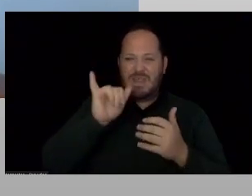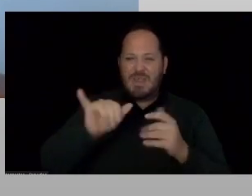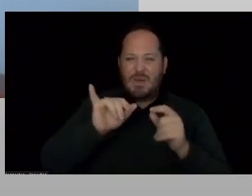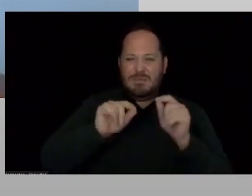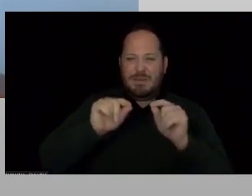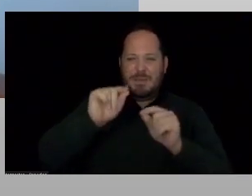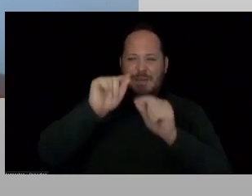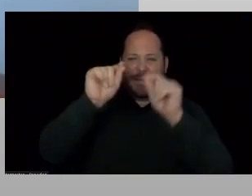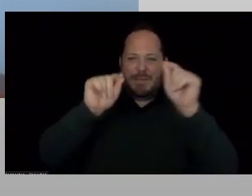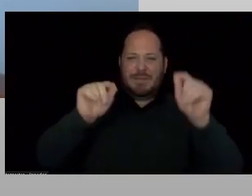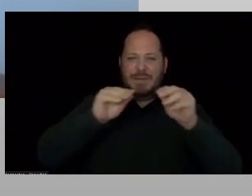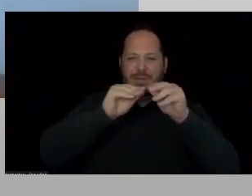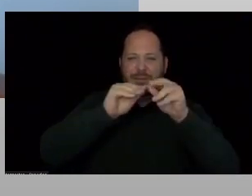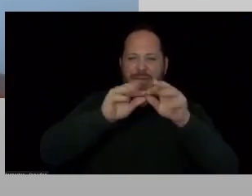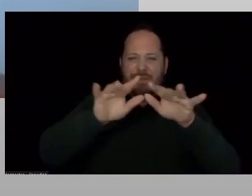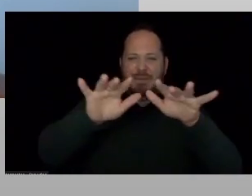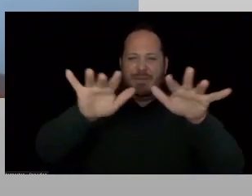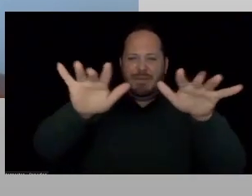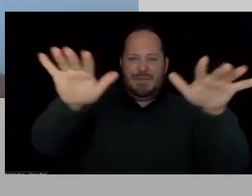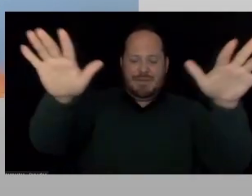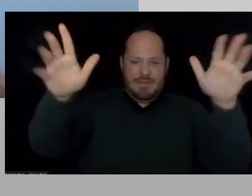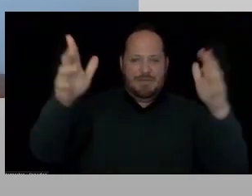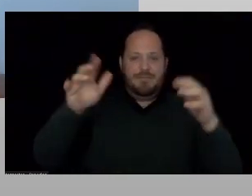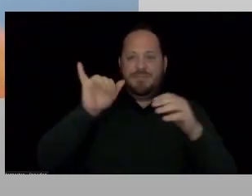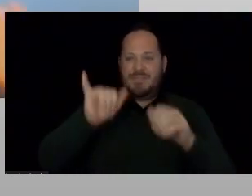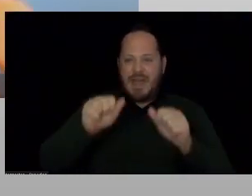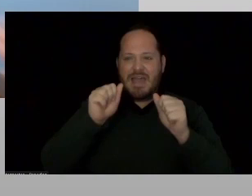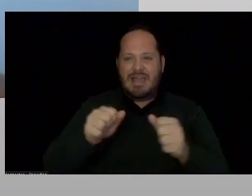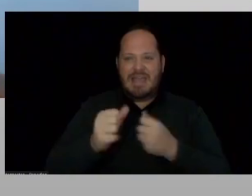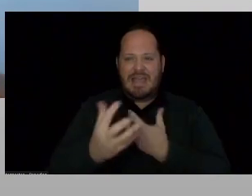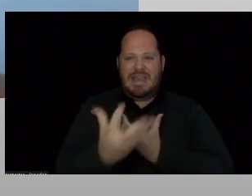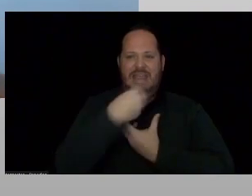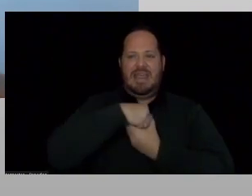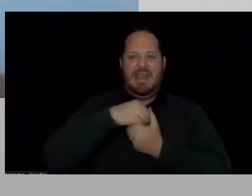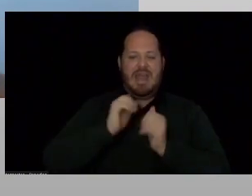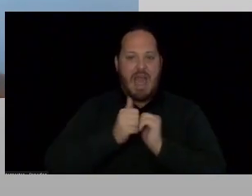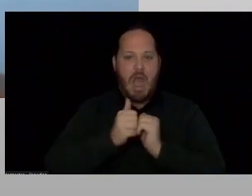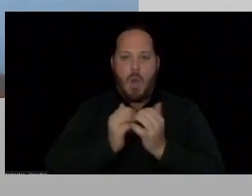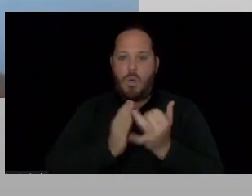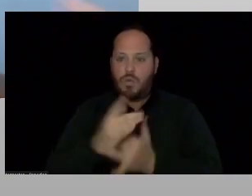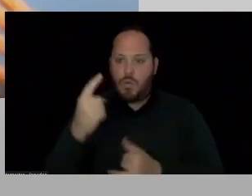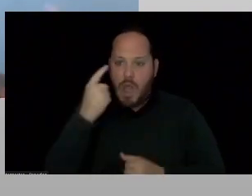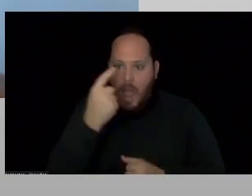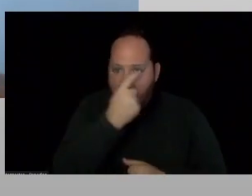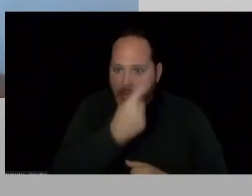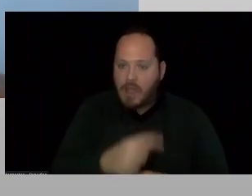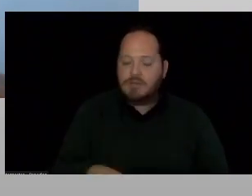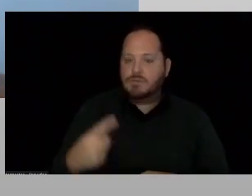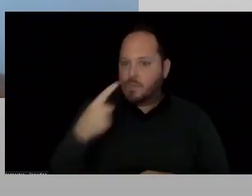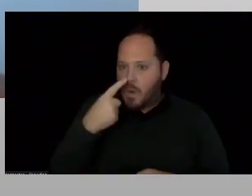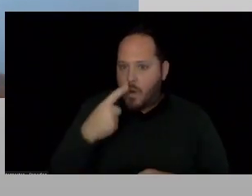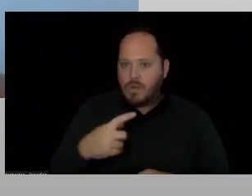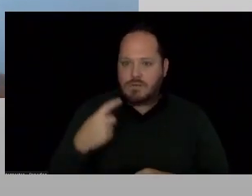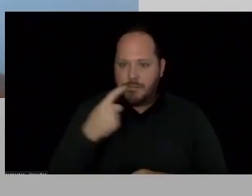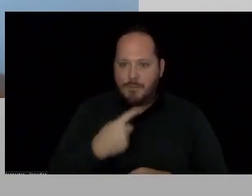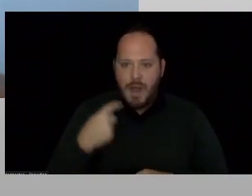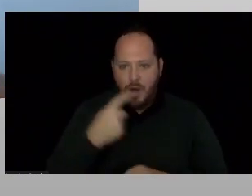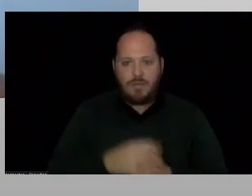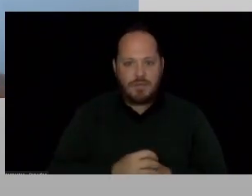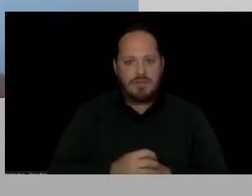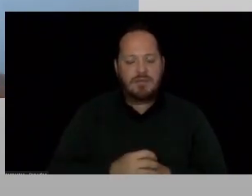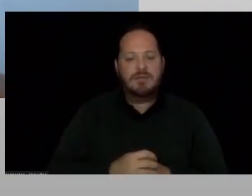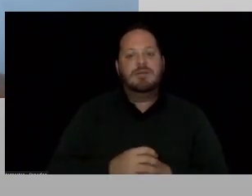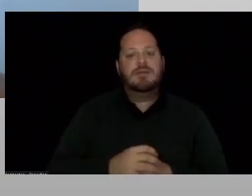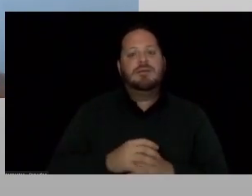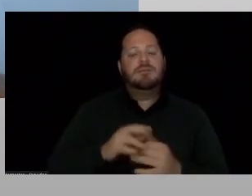your nose, your mouth, or your eyes. So when you're thinking about PPE or any way to protect yourself, covering